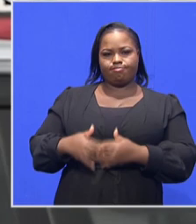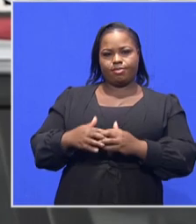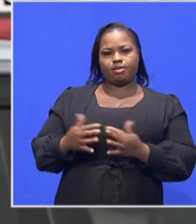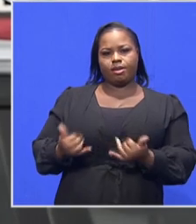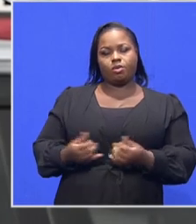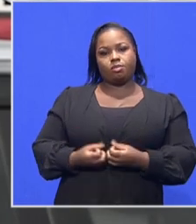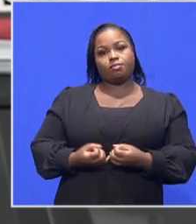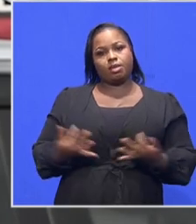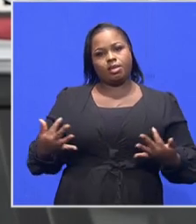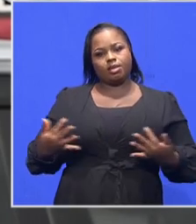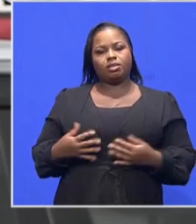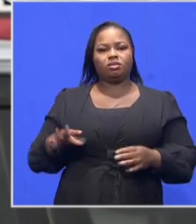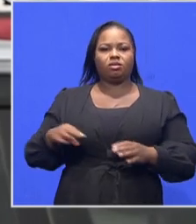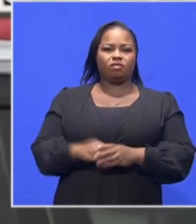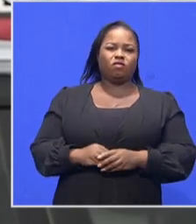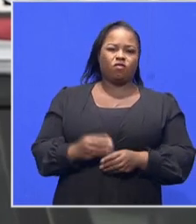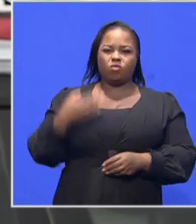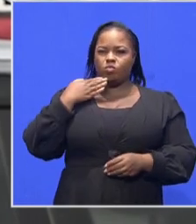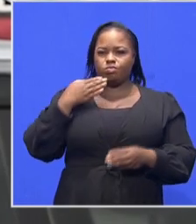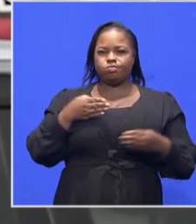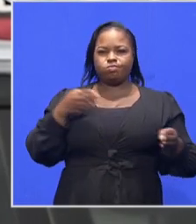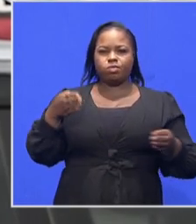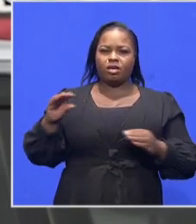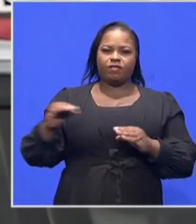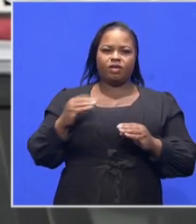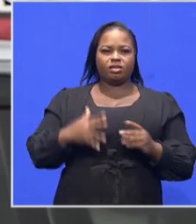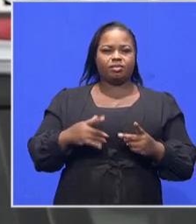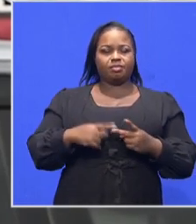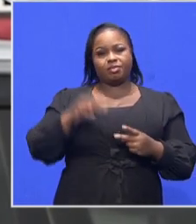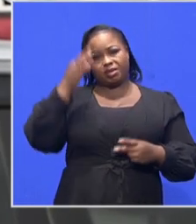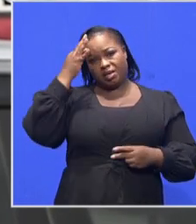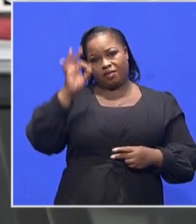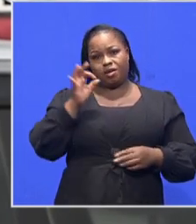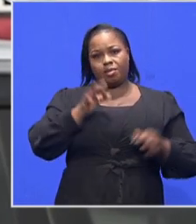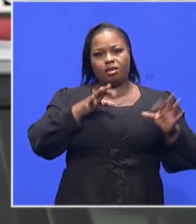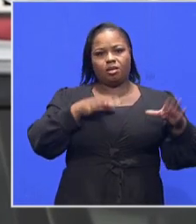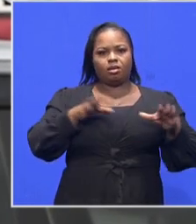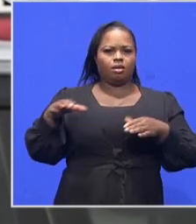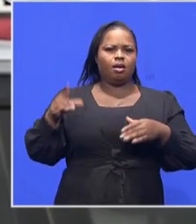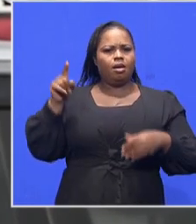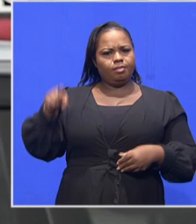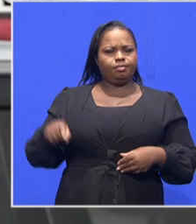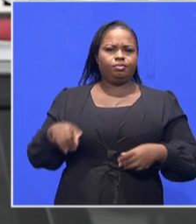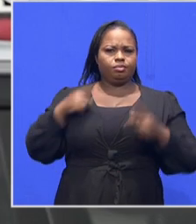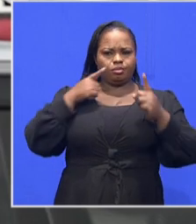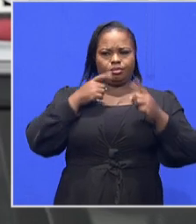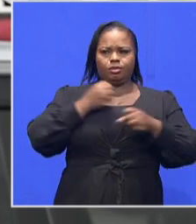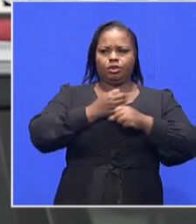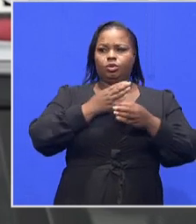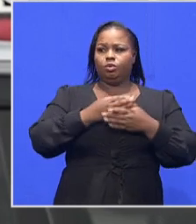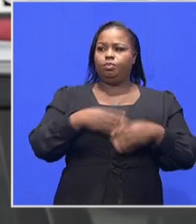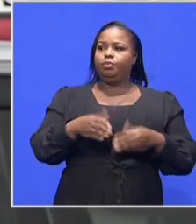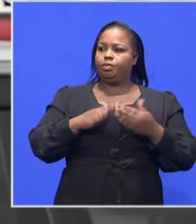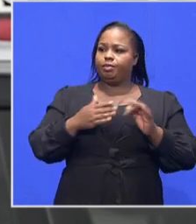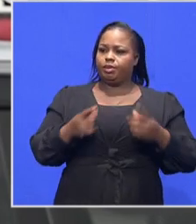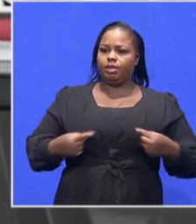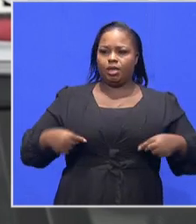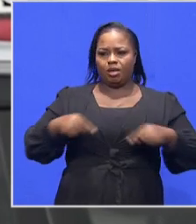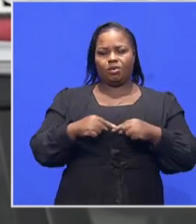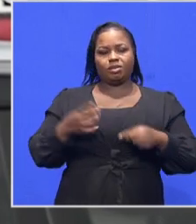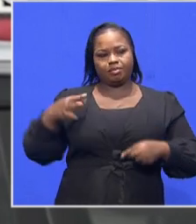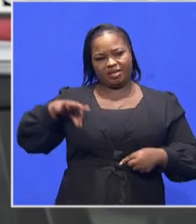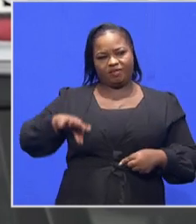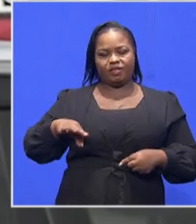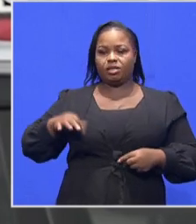of the involved parties at this stage, investors, government parties, to optimize the benefit to our community in the Namaqua